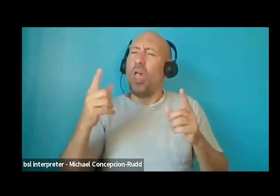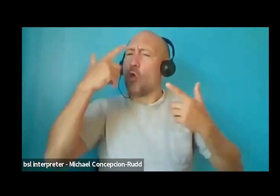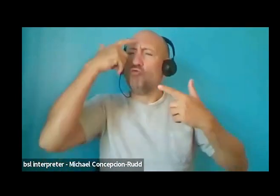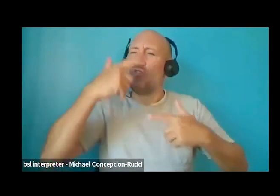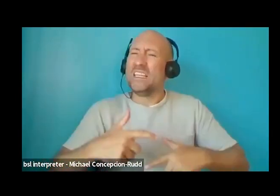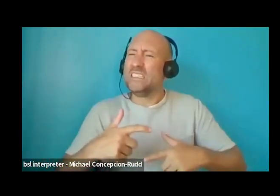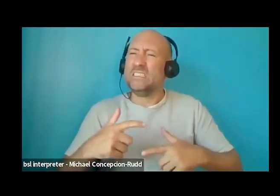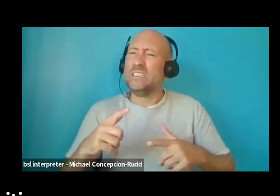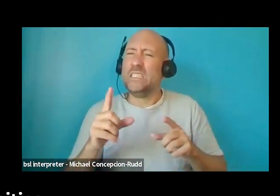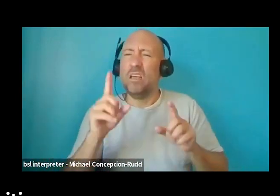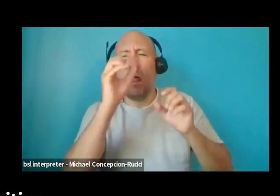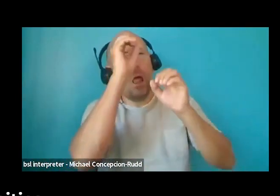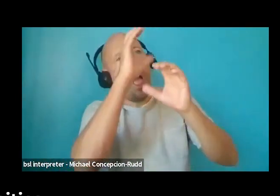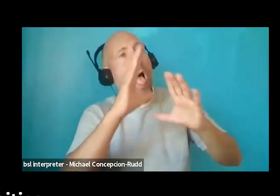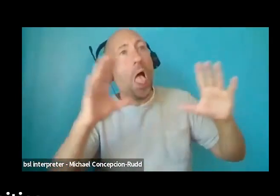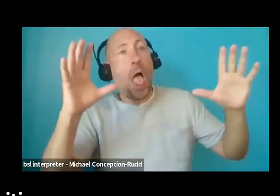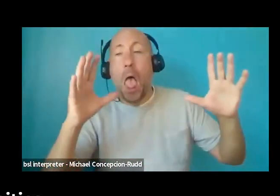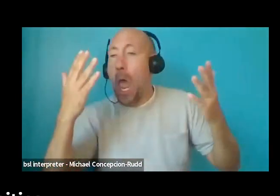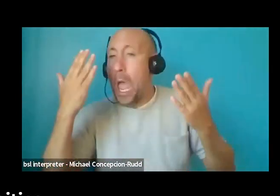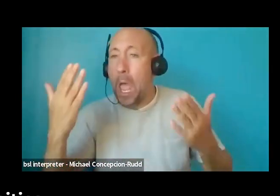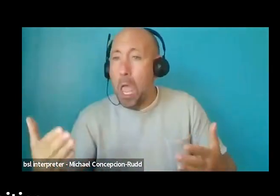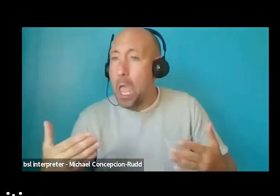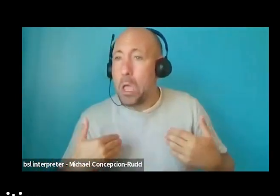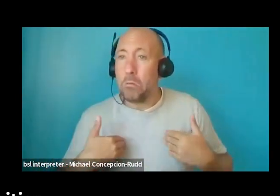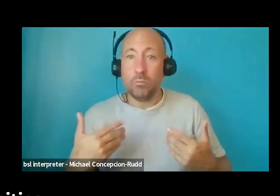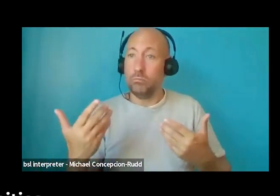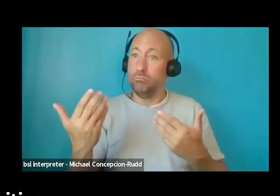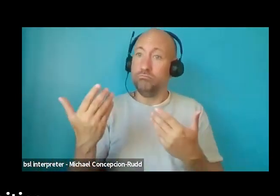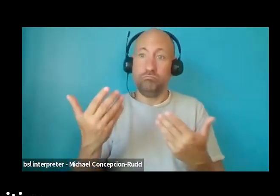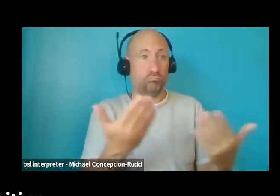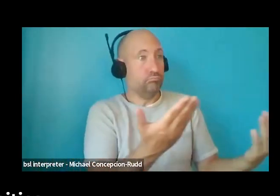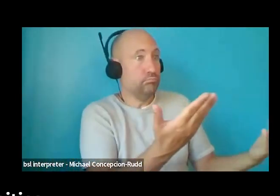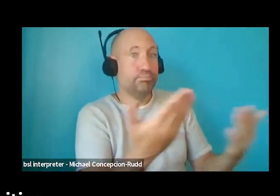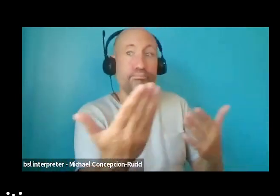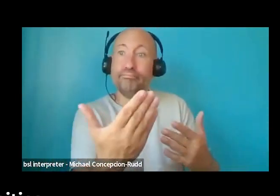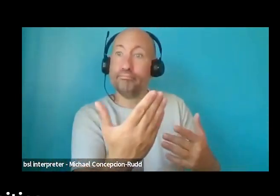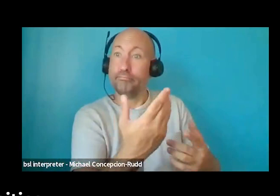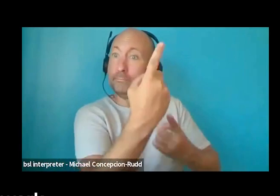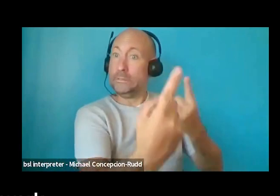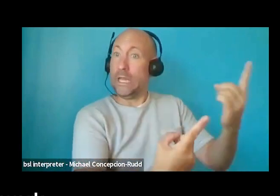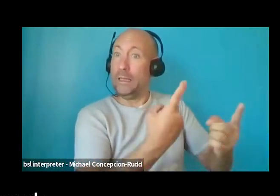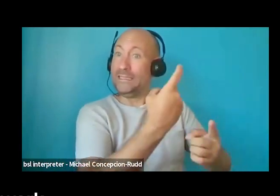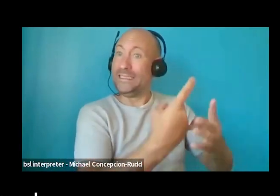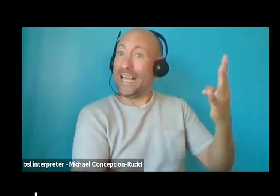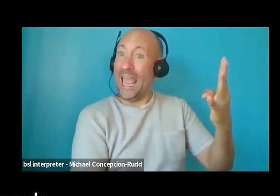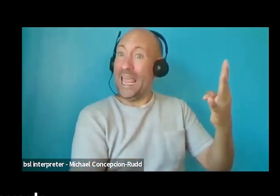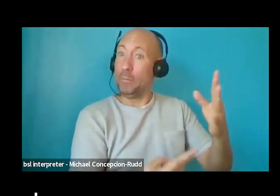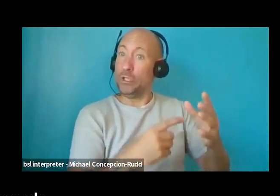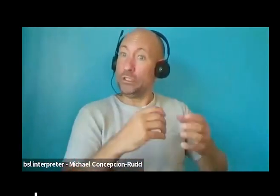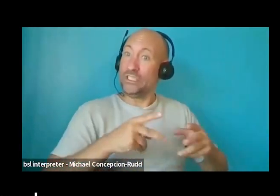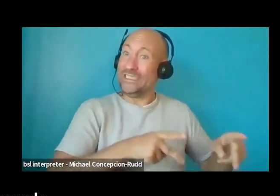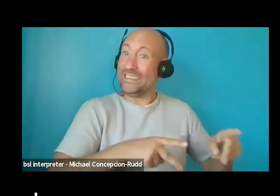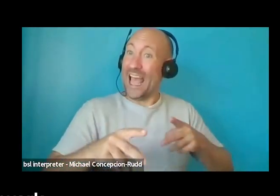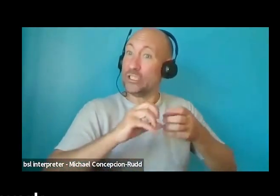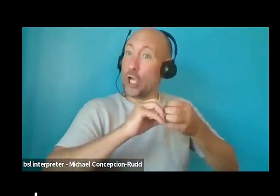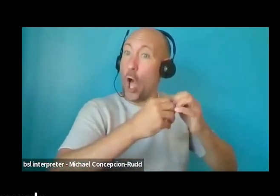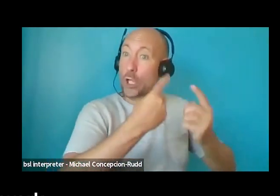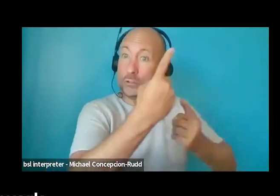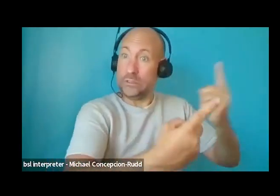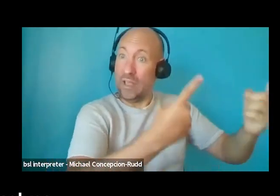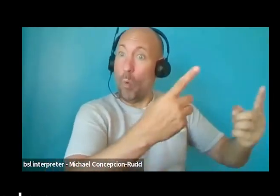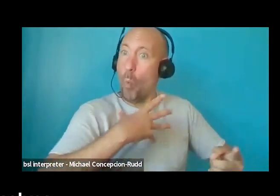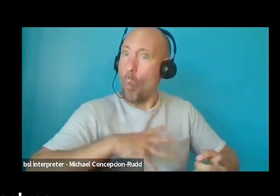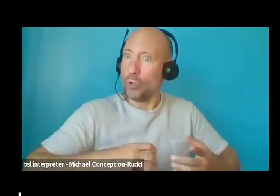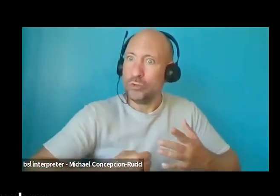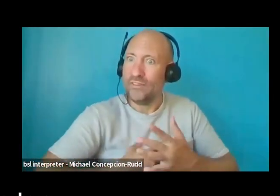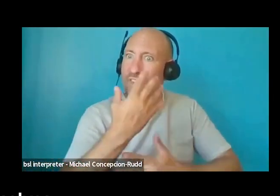like. So a residency could give opportunities to disabled dance artists wanting to develop new or existing work.